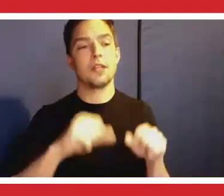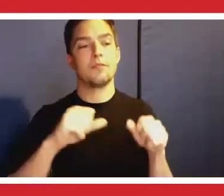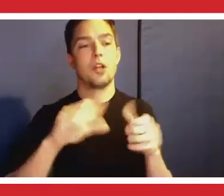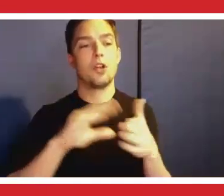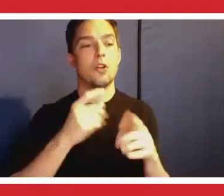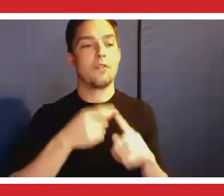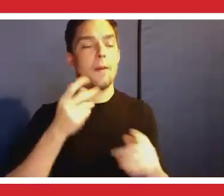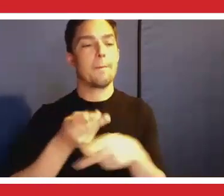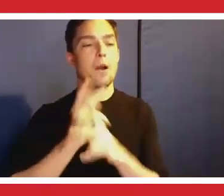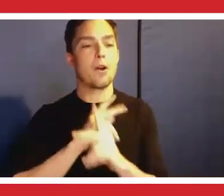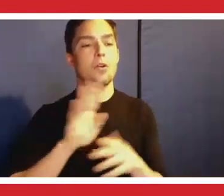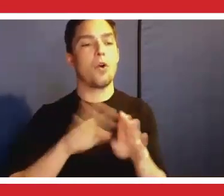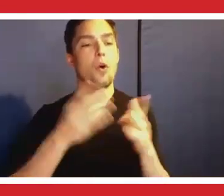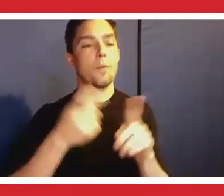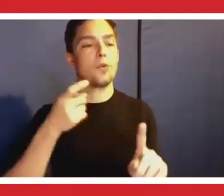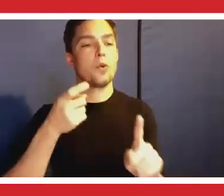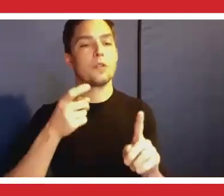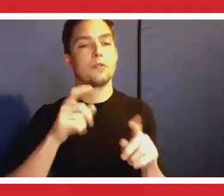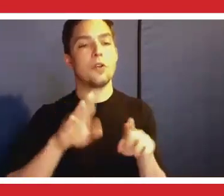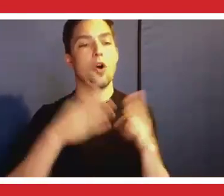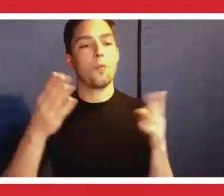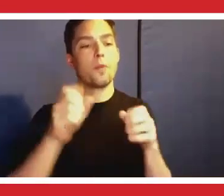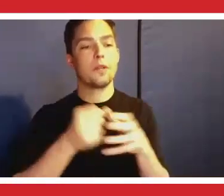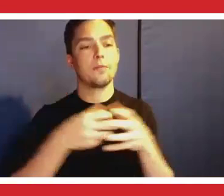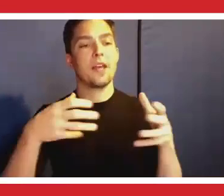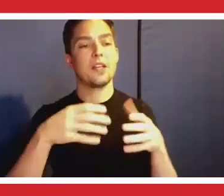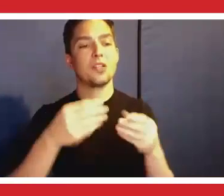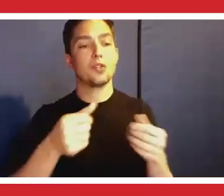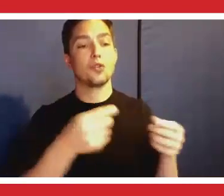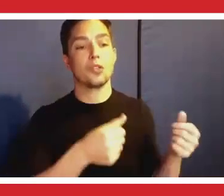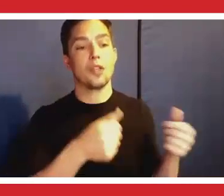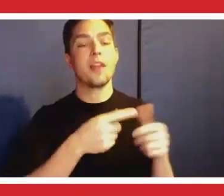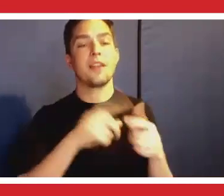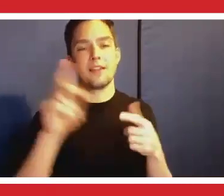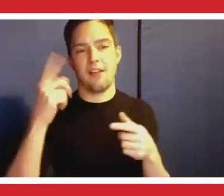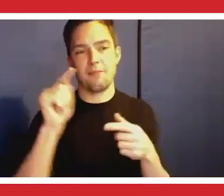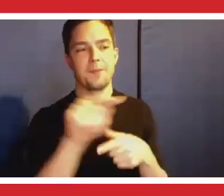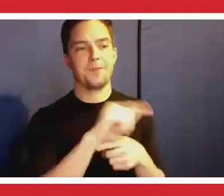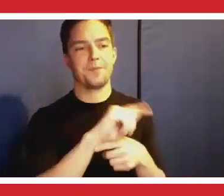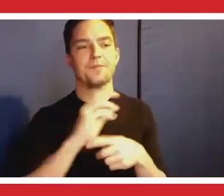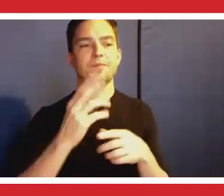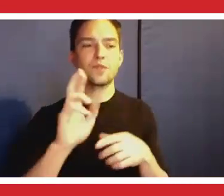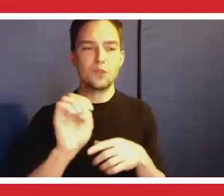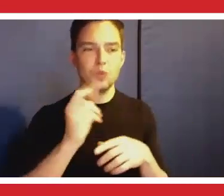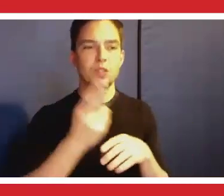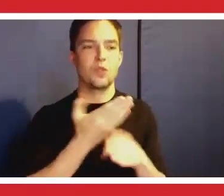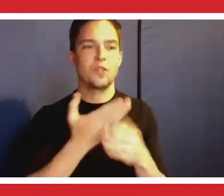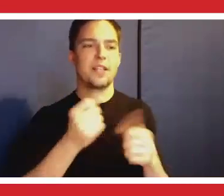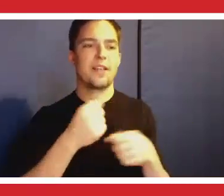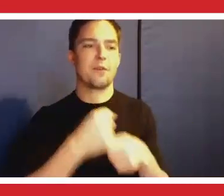from, using open source, open standard solutions, so that governments can actually reuse things that they've